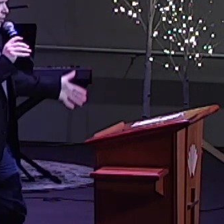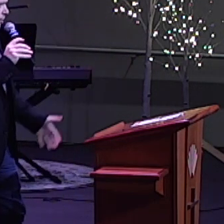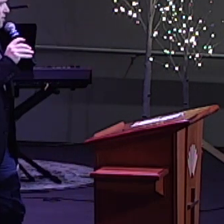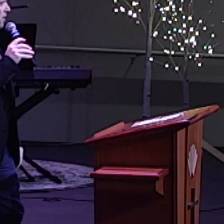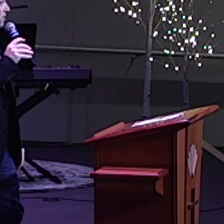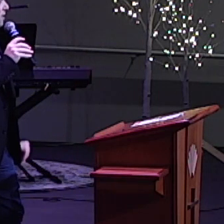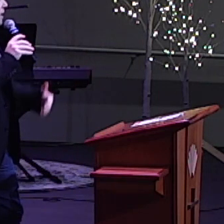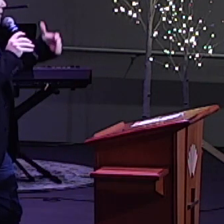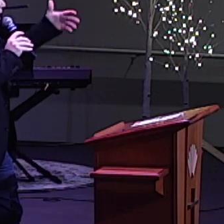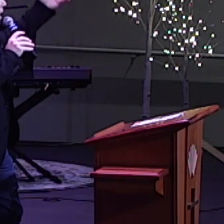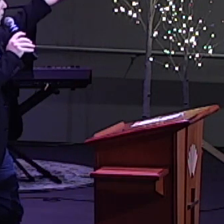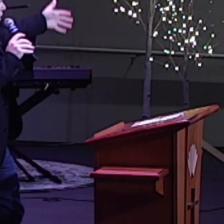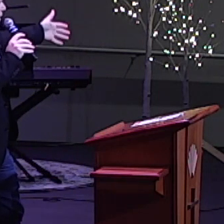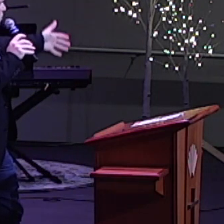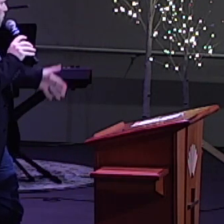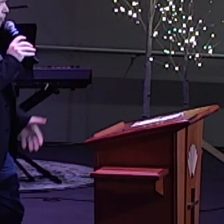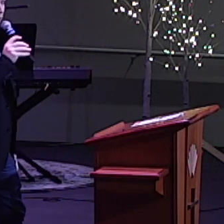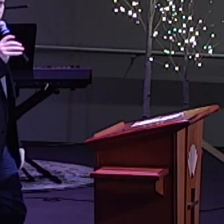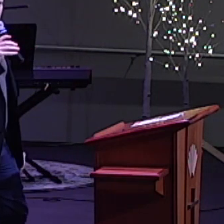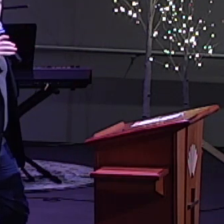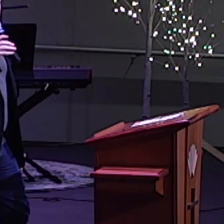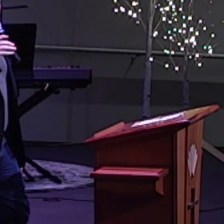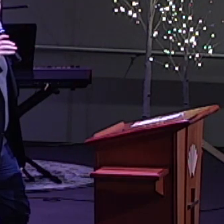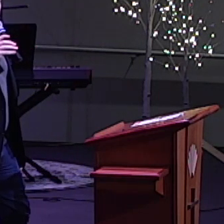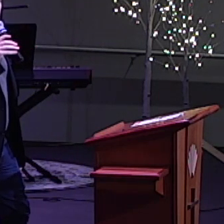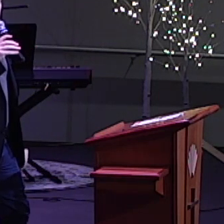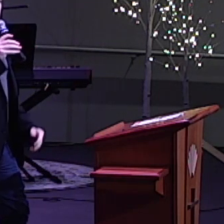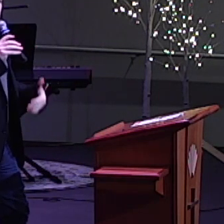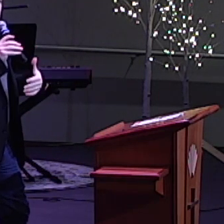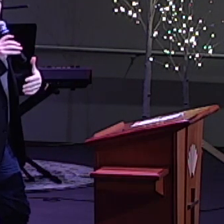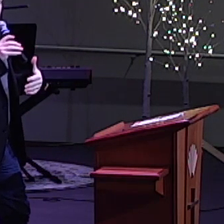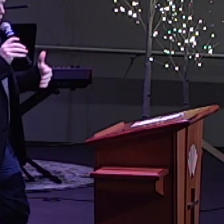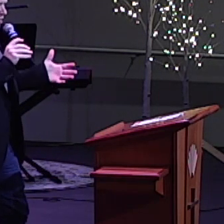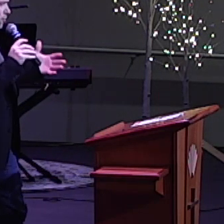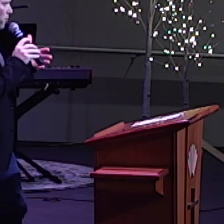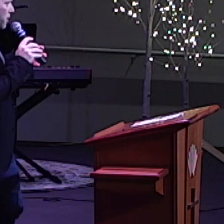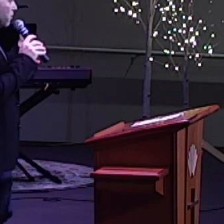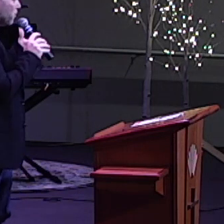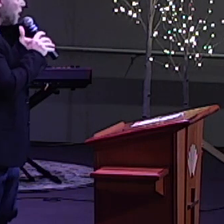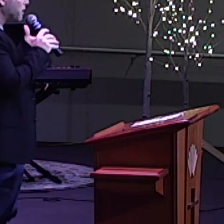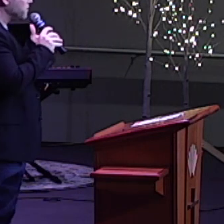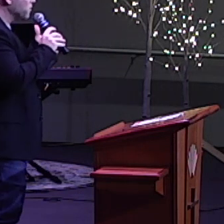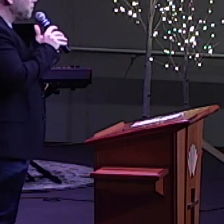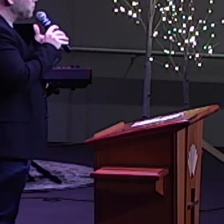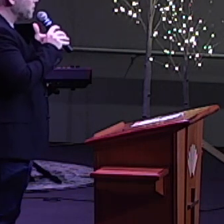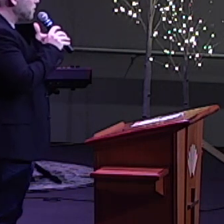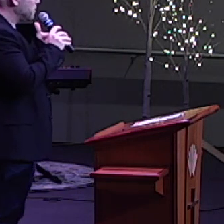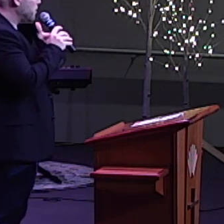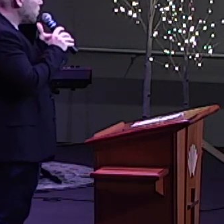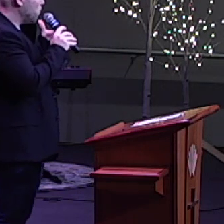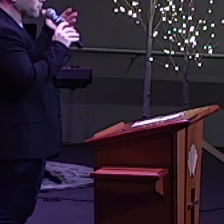which he always does, and then how can you be a part of that? Because at Grace here, we're not